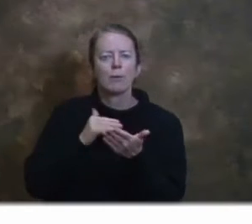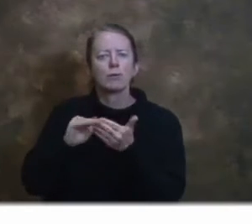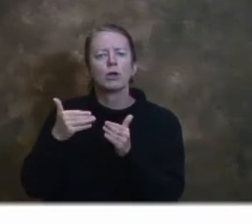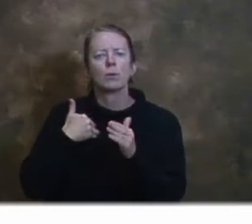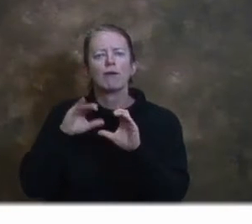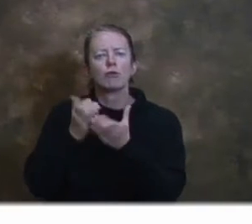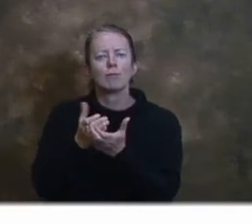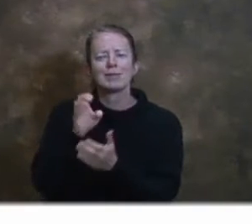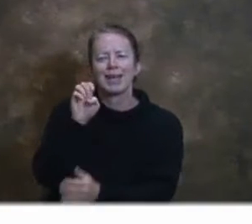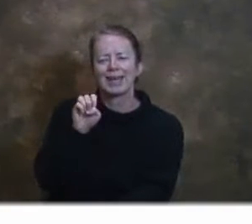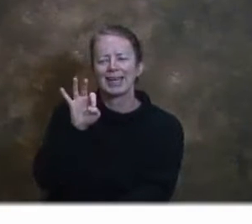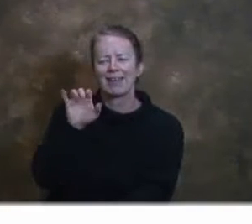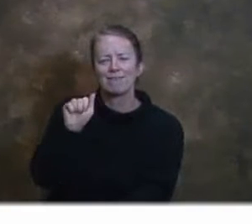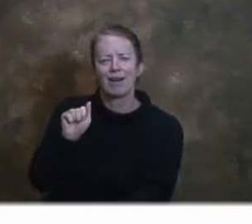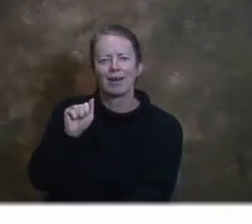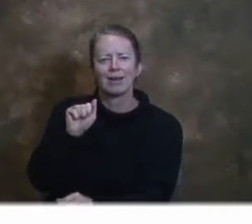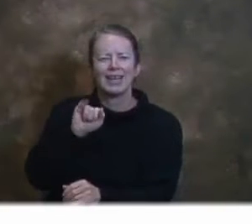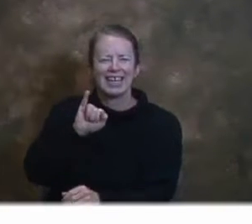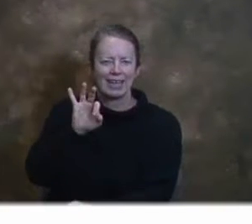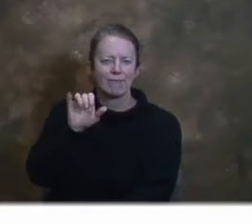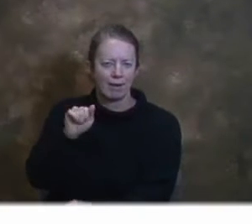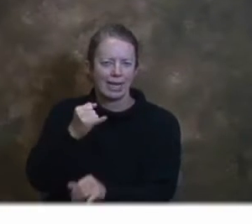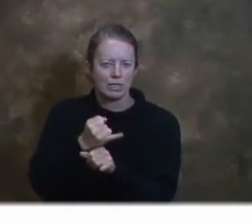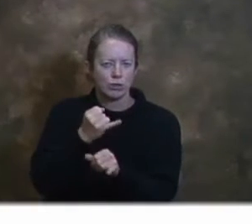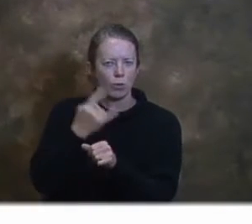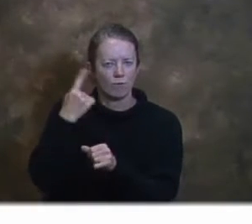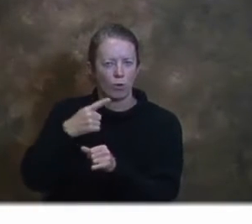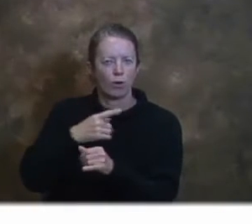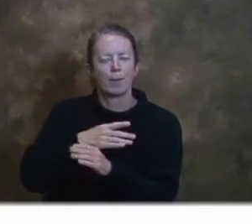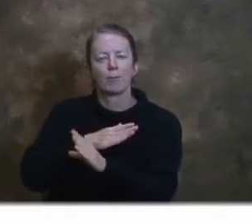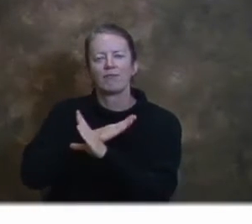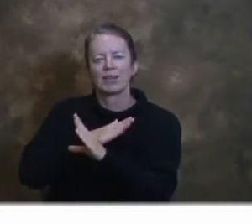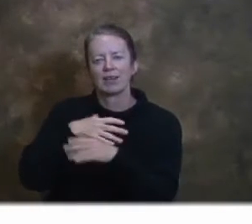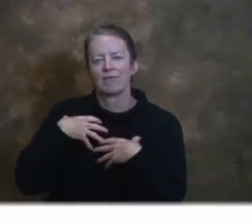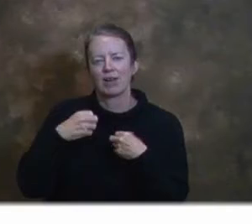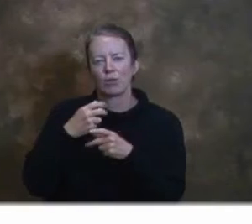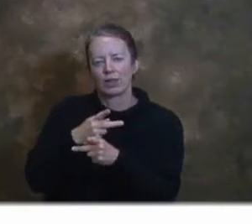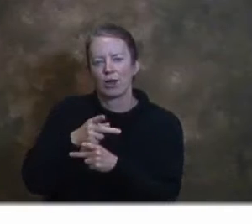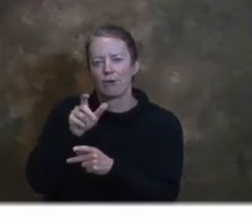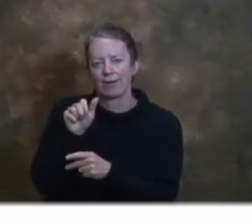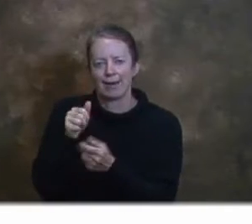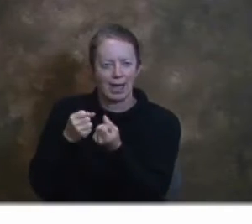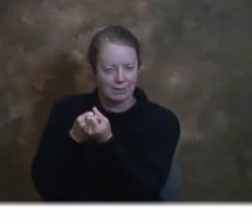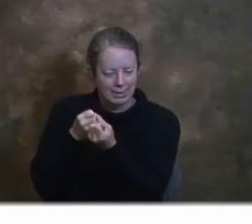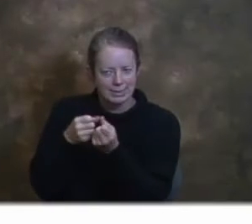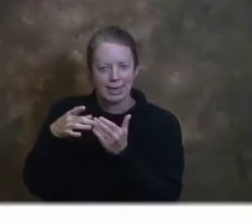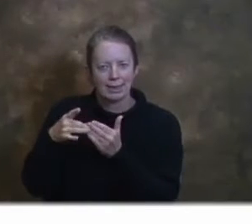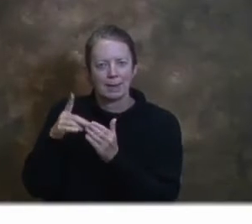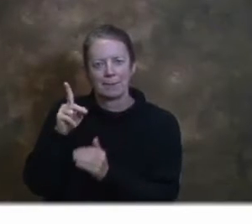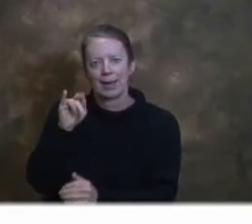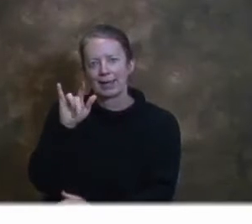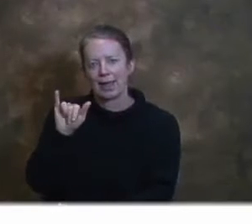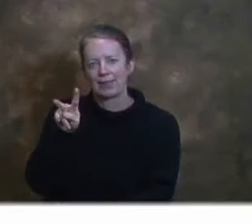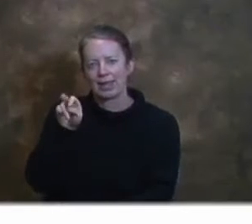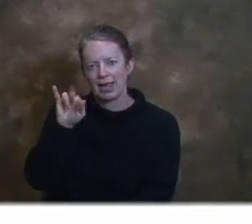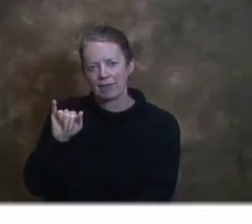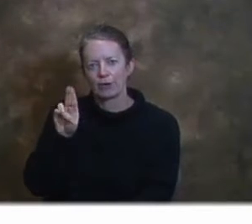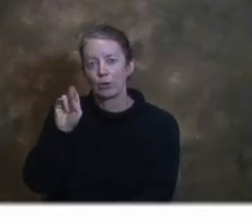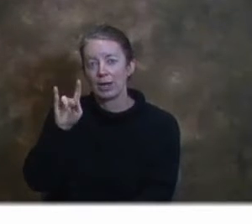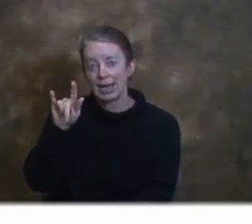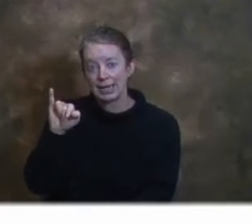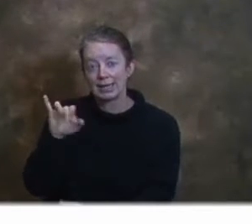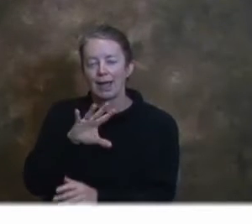groups like IFA, which is the Institute for Preventive Healthcare and Advocacy, led by Kathy Avery, UNEDI, and